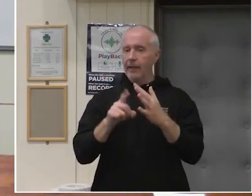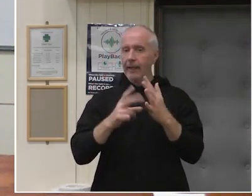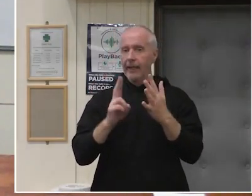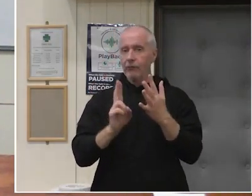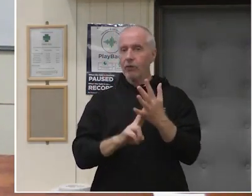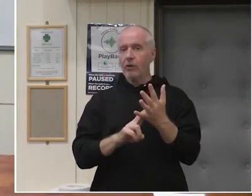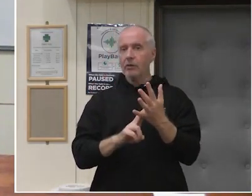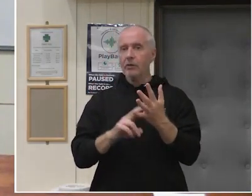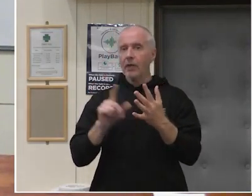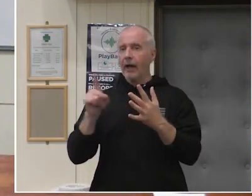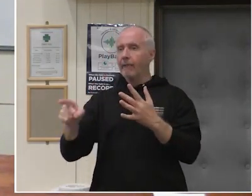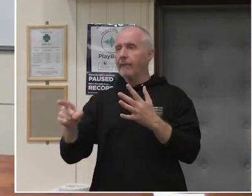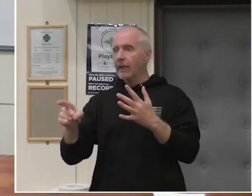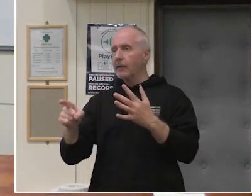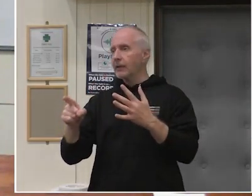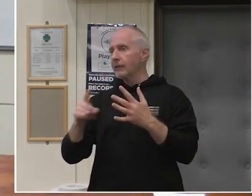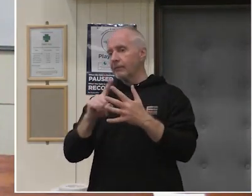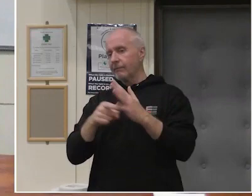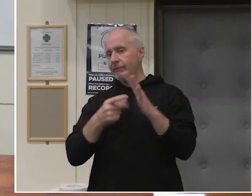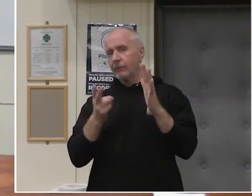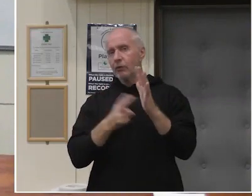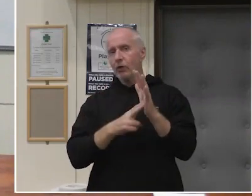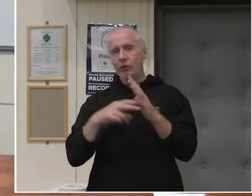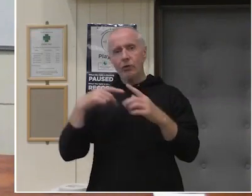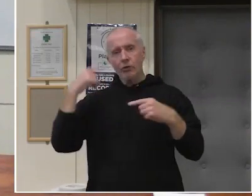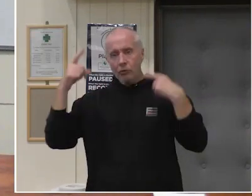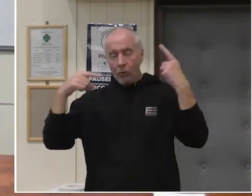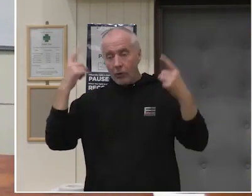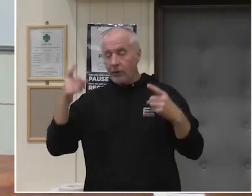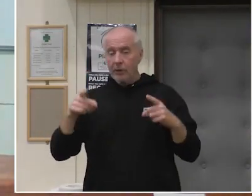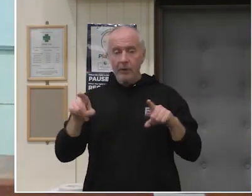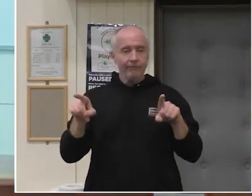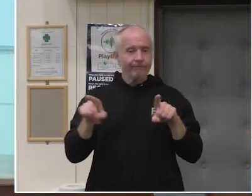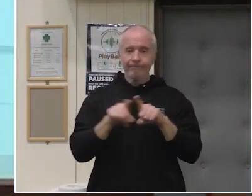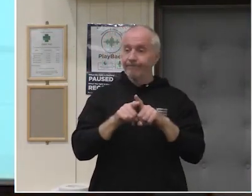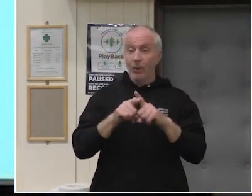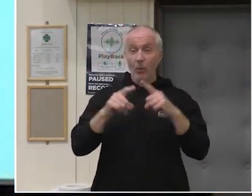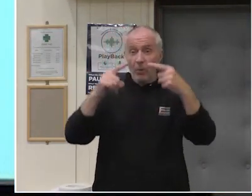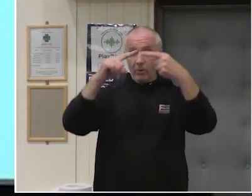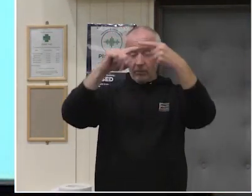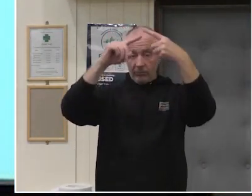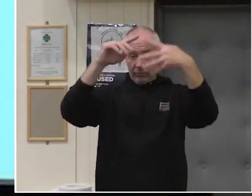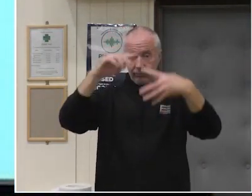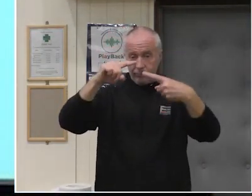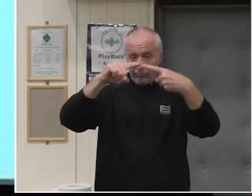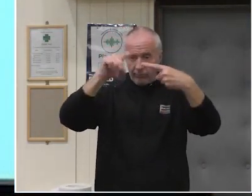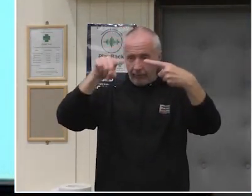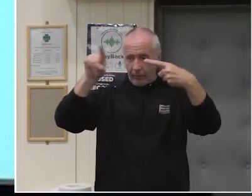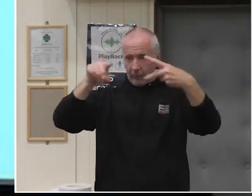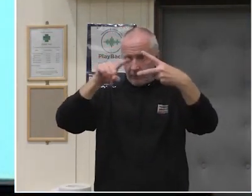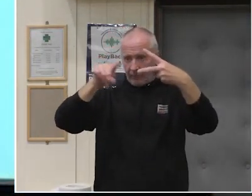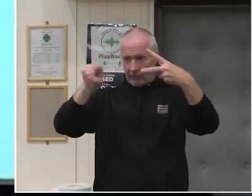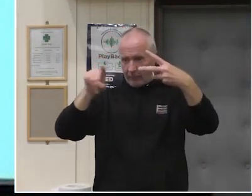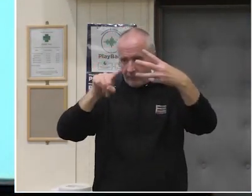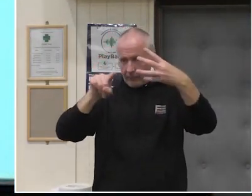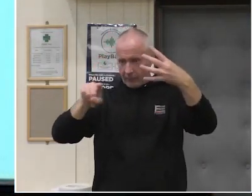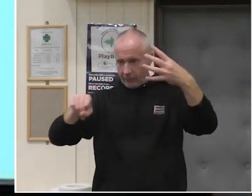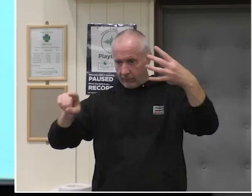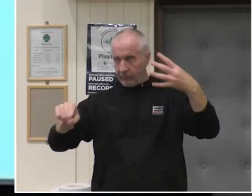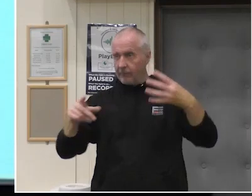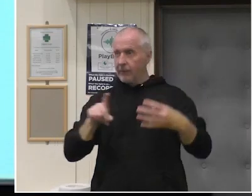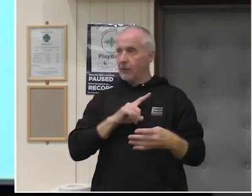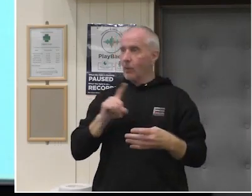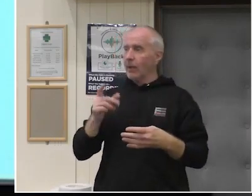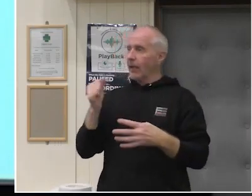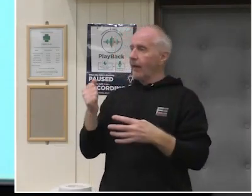emitting just as much, and all this Johnson noise is created just as much at all frequencies. hence the reason we have this